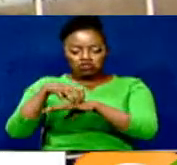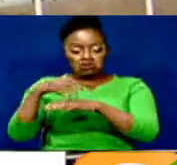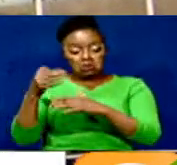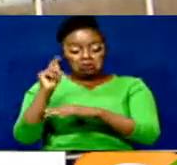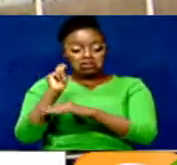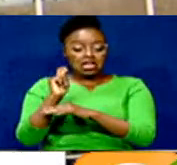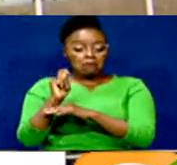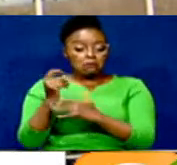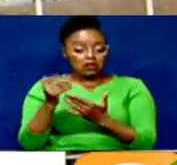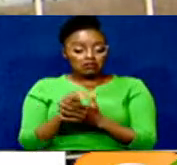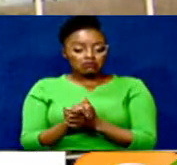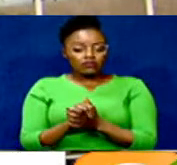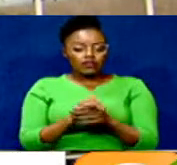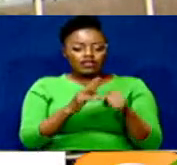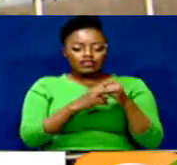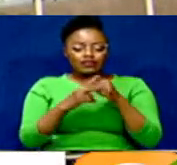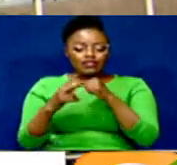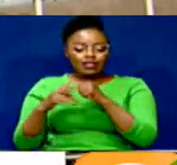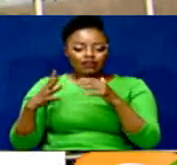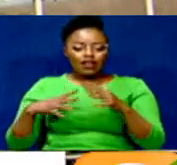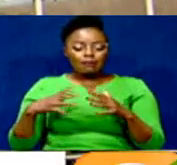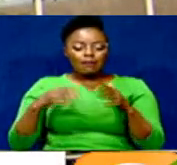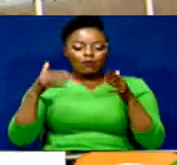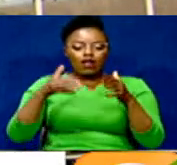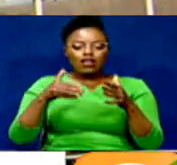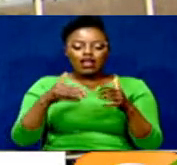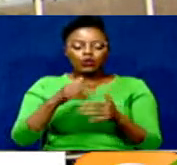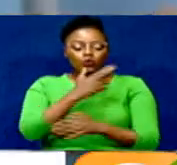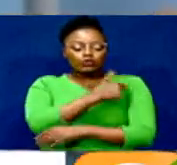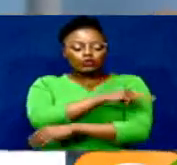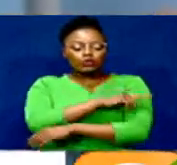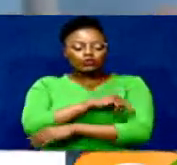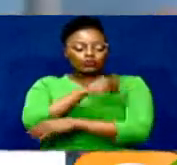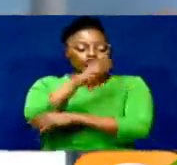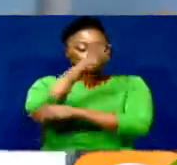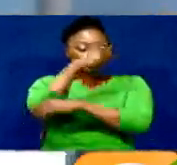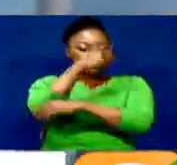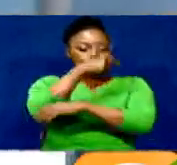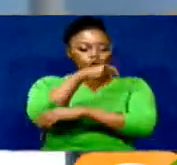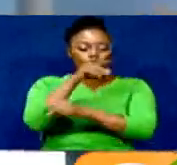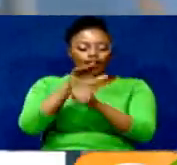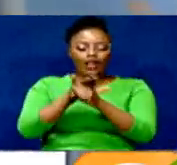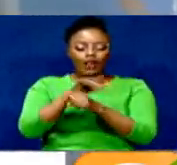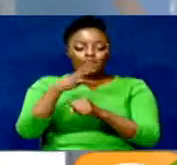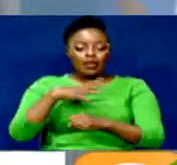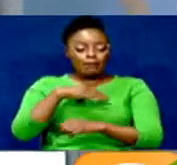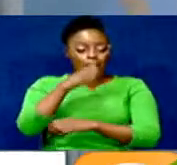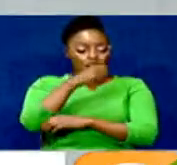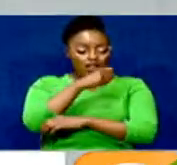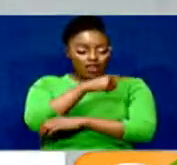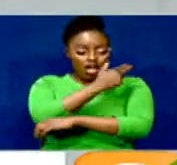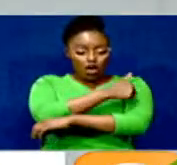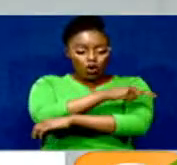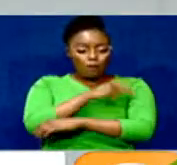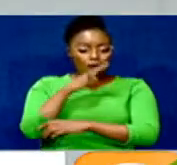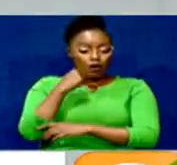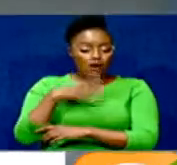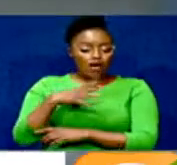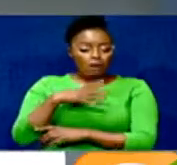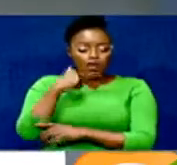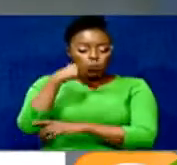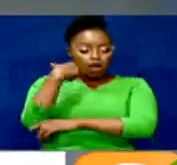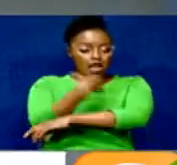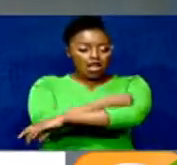has recorded 77 persons as currently being hospitalized, saying most of those in hospital are persons who have not